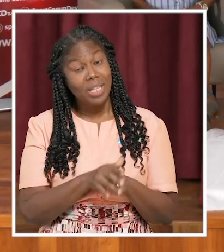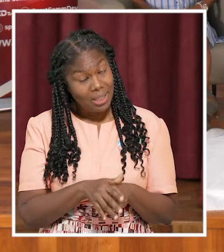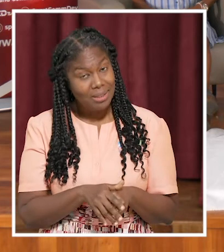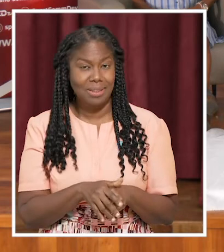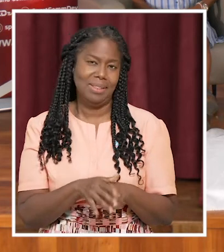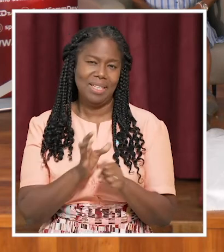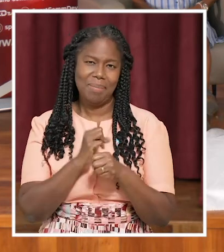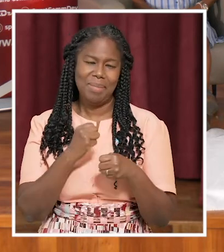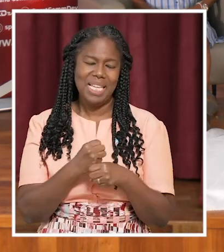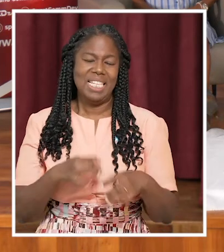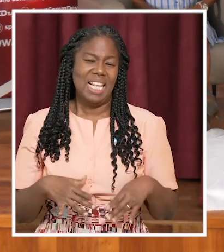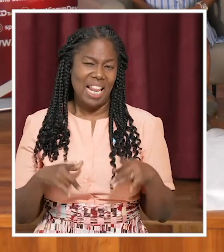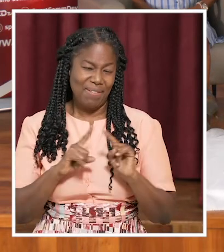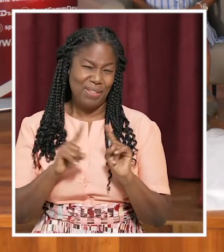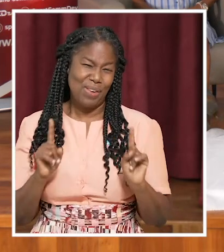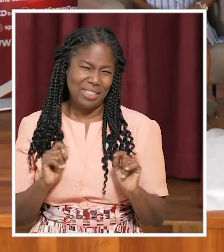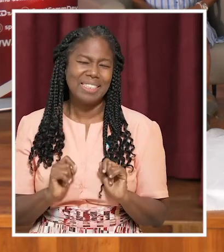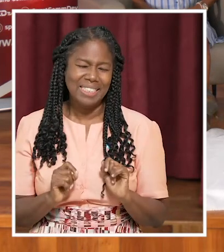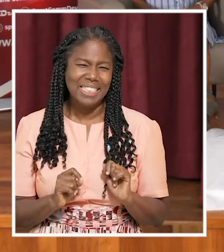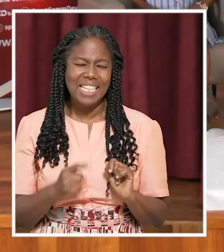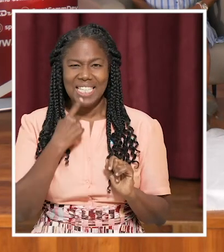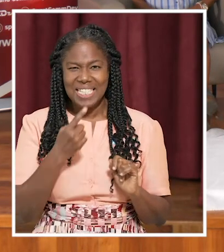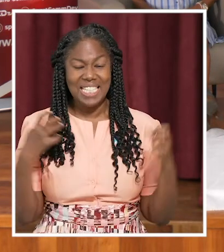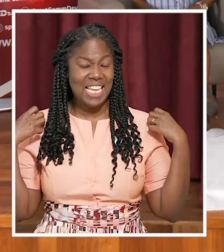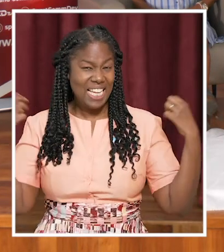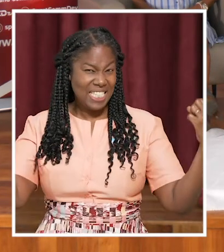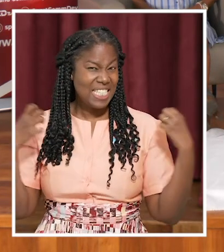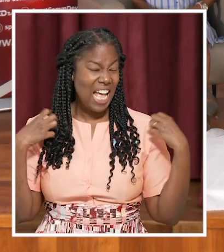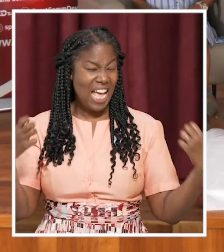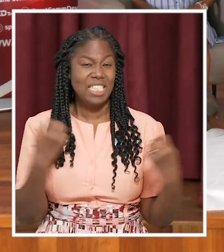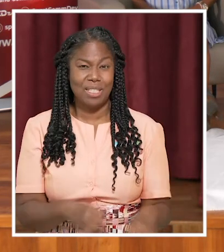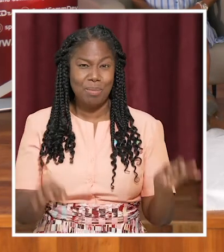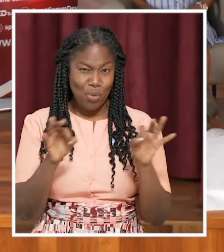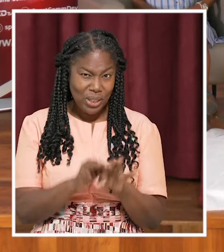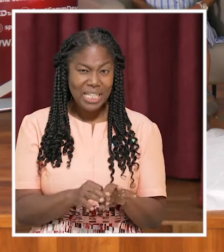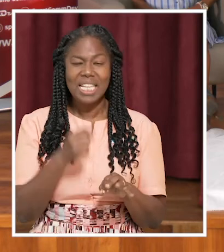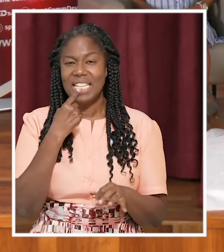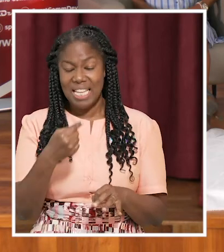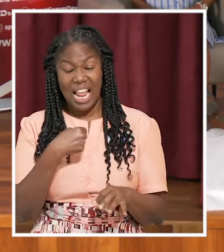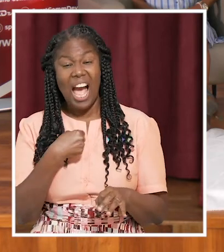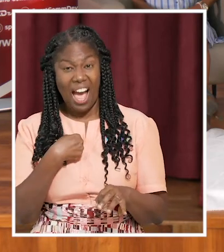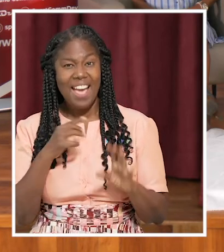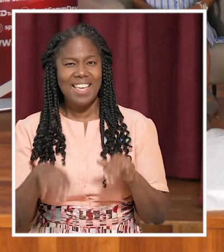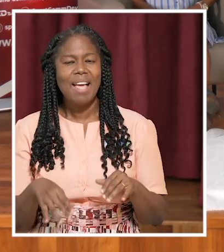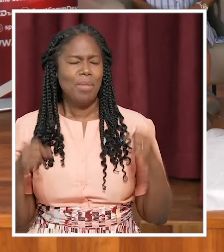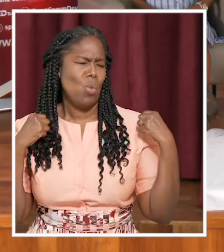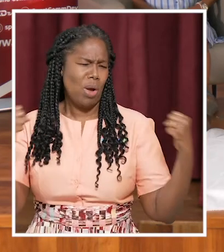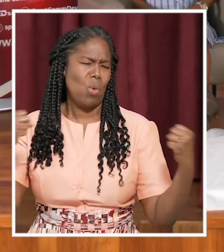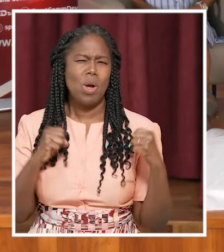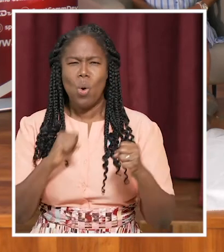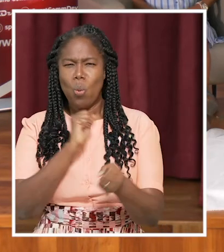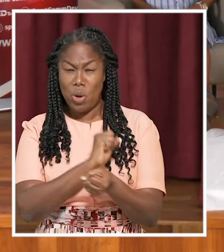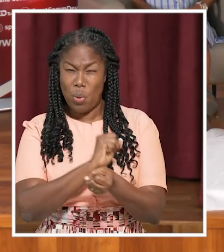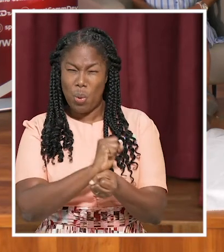the exercise too, Doc, is that for me, that is my escape, because I can be a workaholic at times. And sometimes I just had to